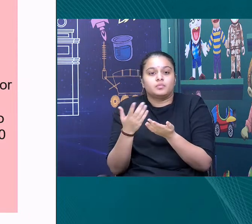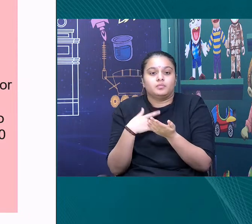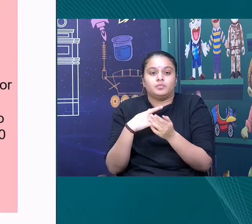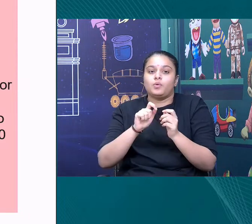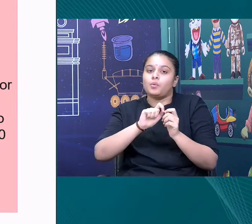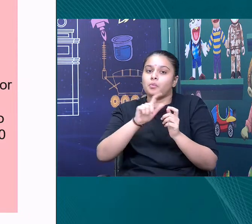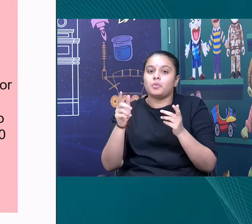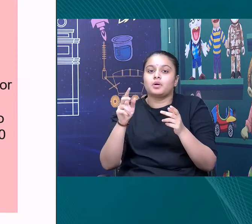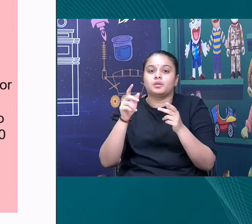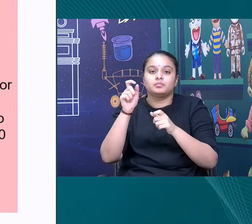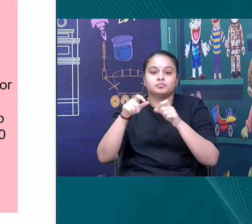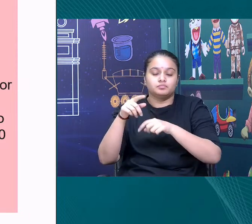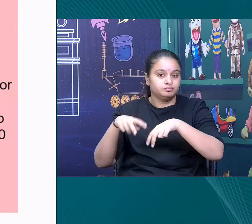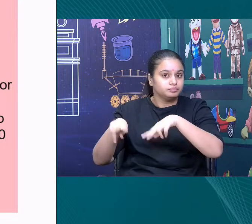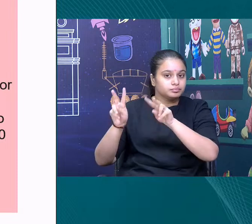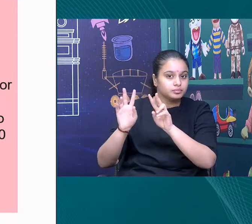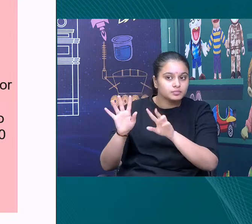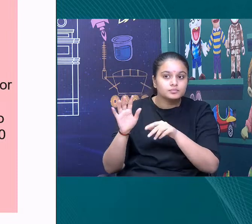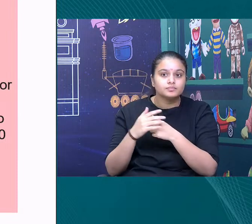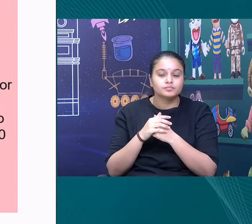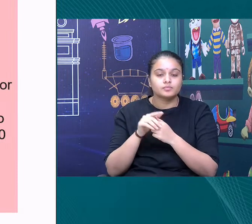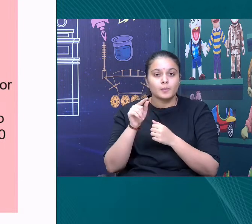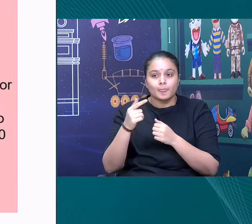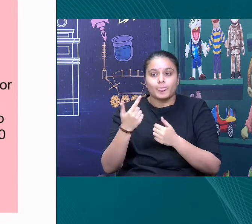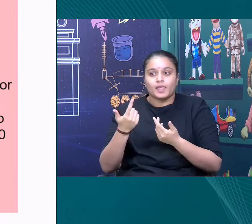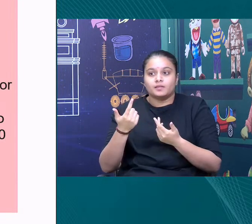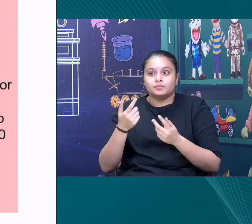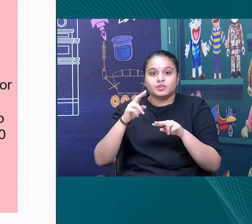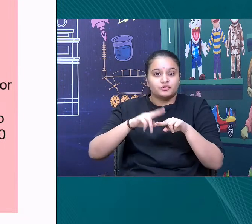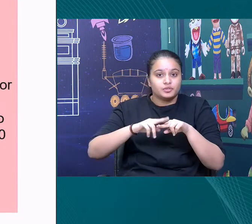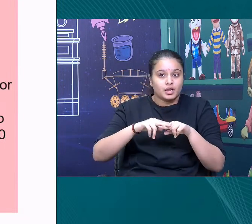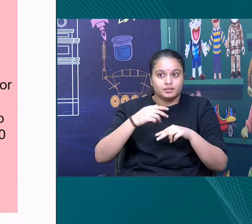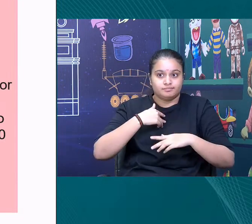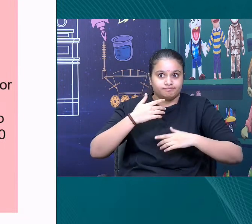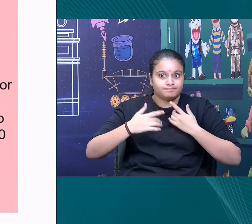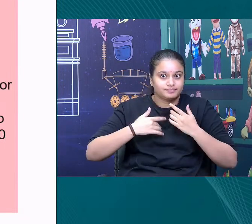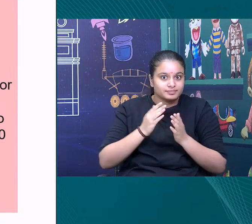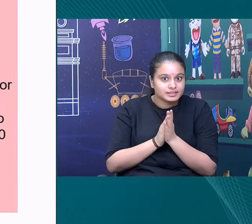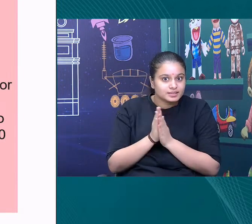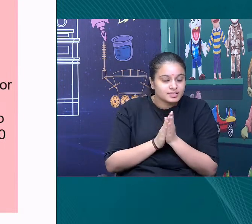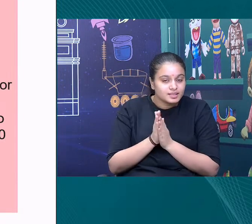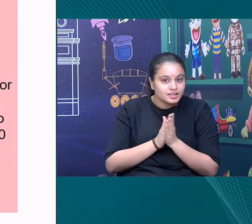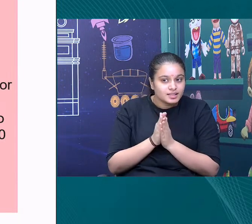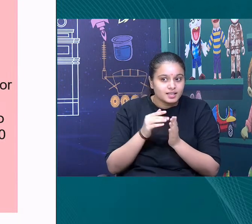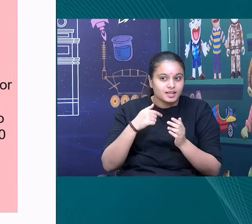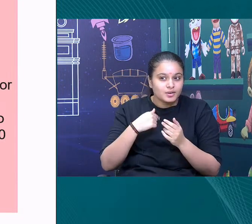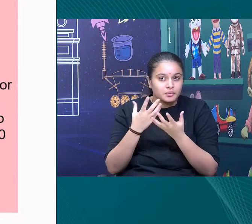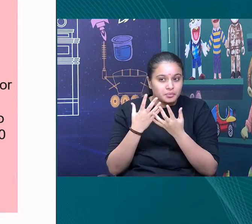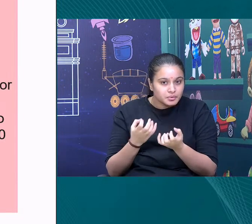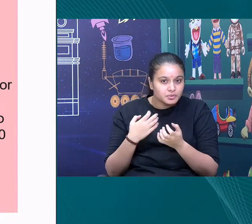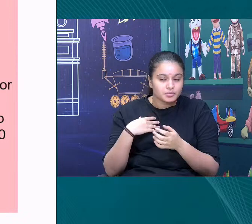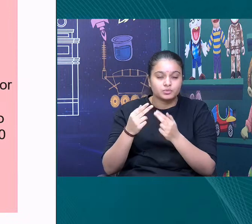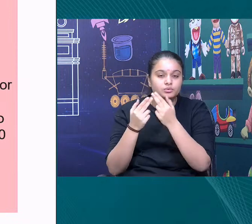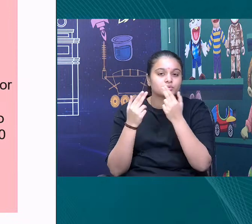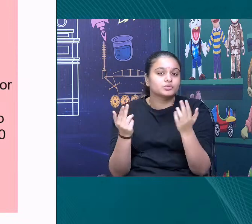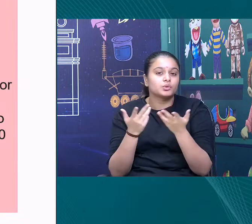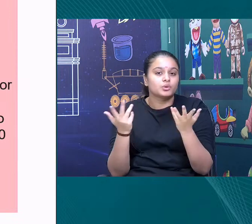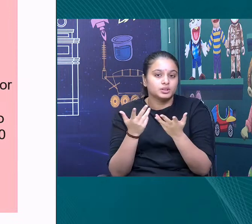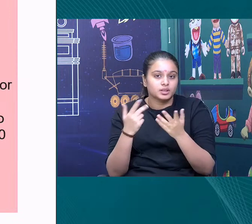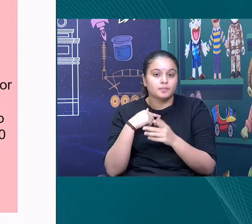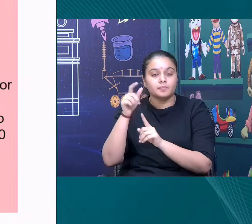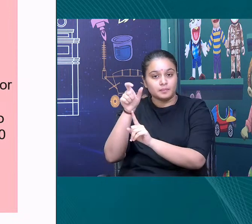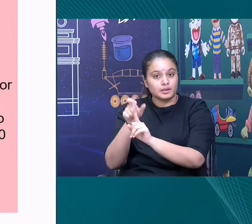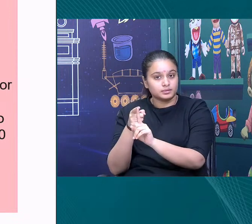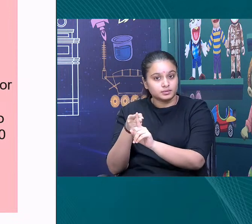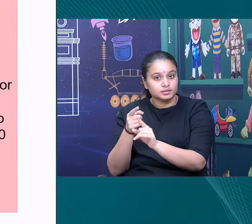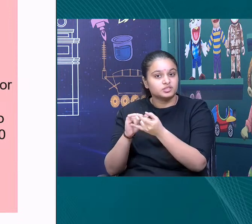him. So suddenly there was this desire in Kanga, also because he's a journalist, so he wants to know the story from the